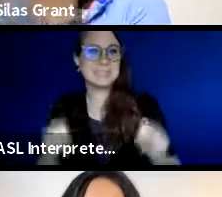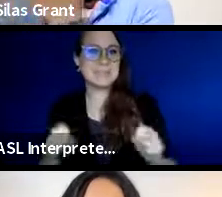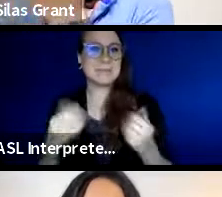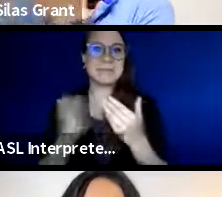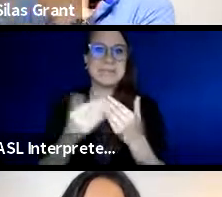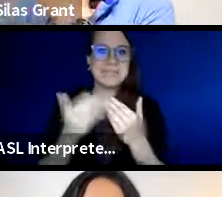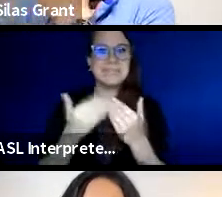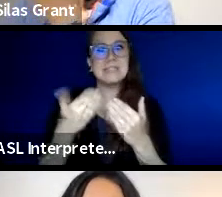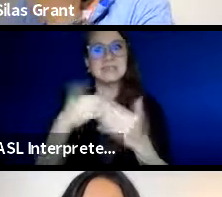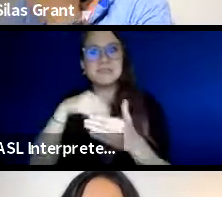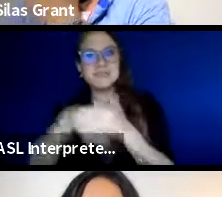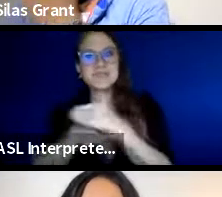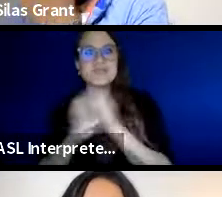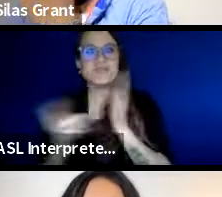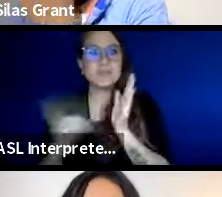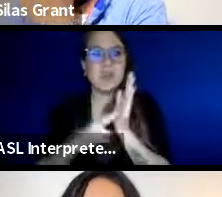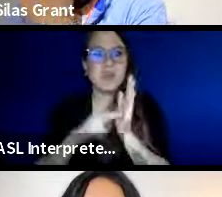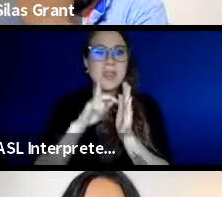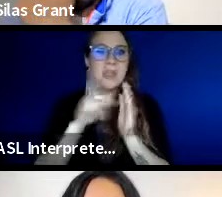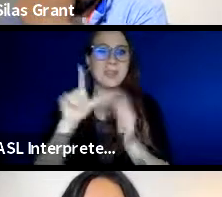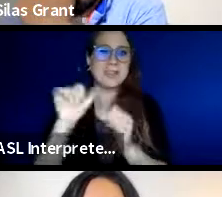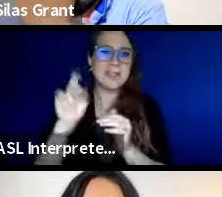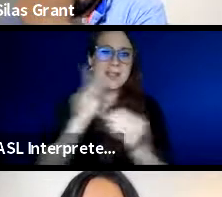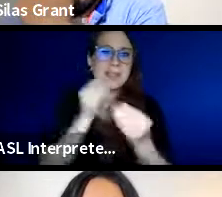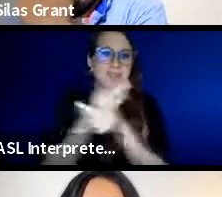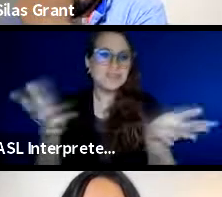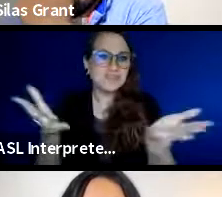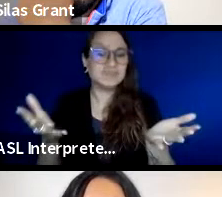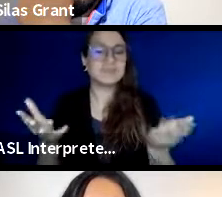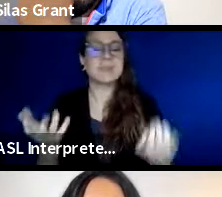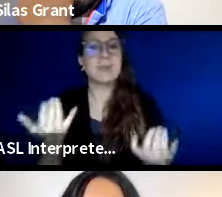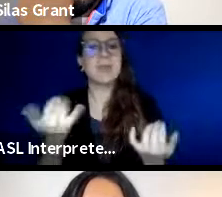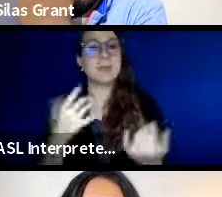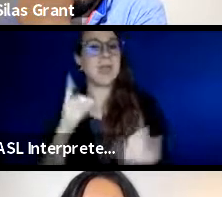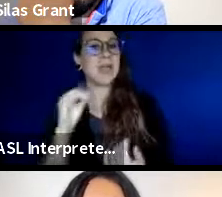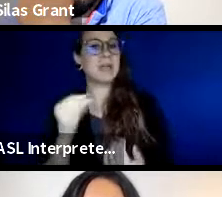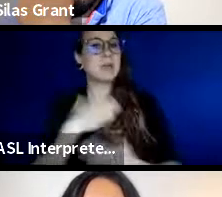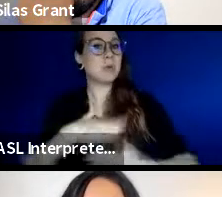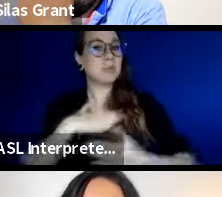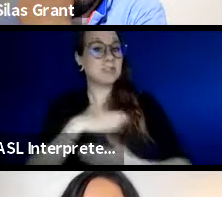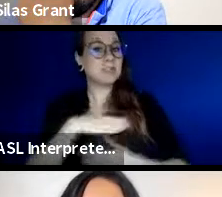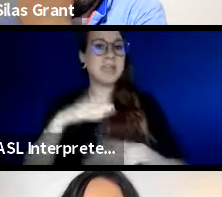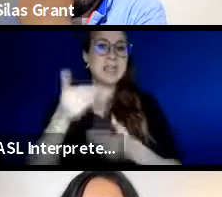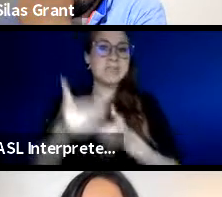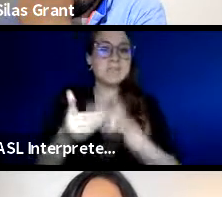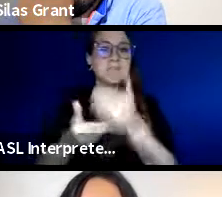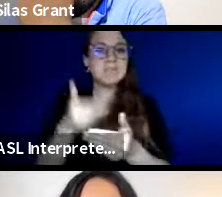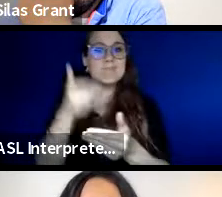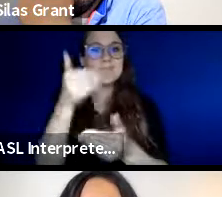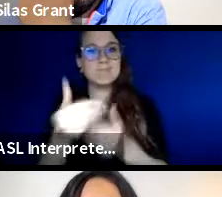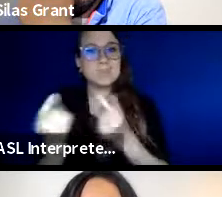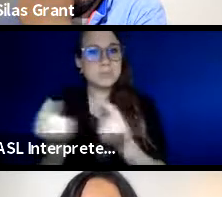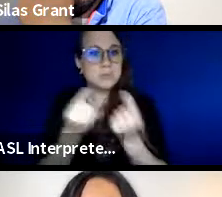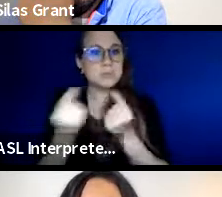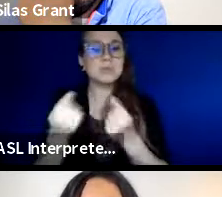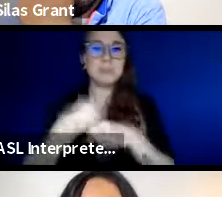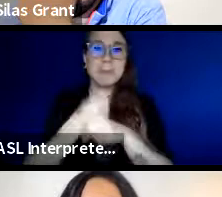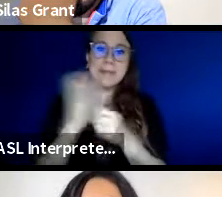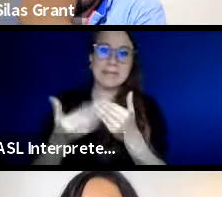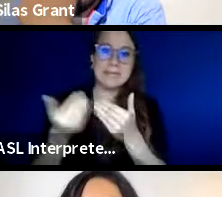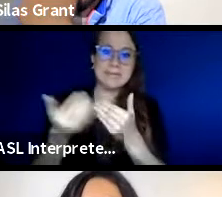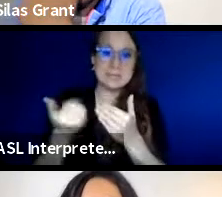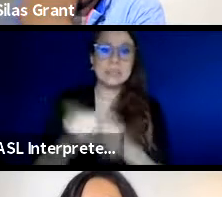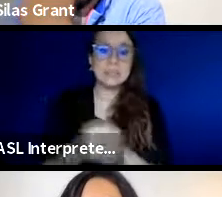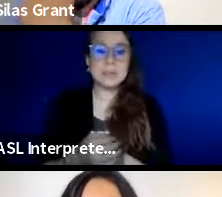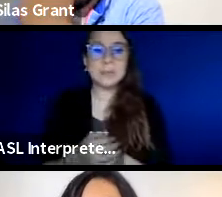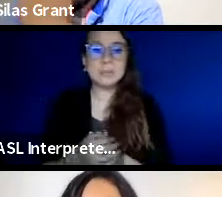links around to folks. But I do appreciate, you know, the steps you're taking to put those things in place so